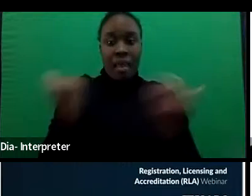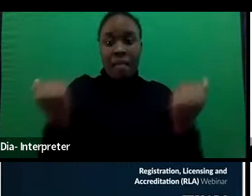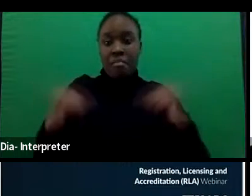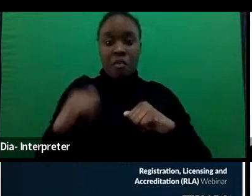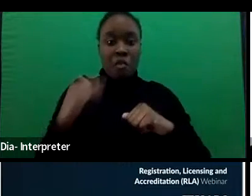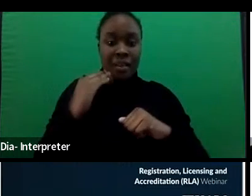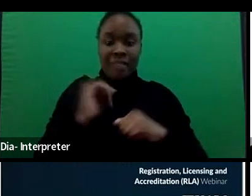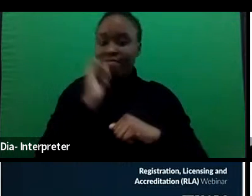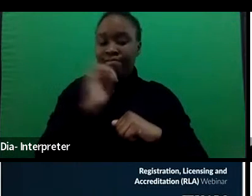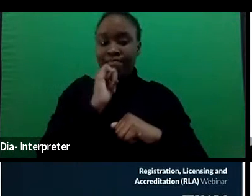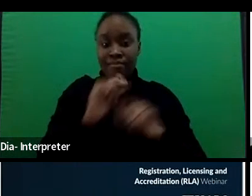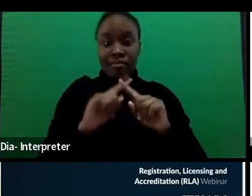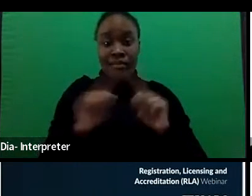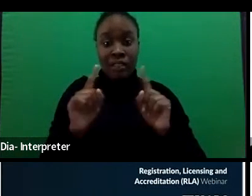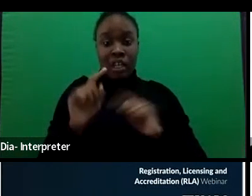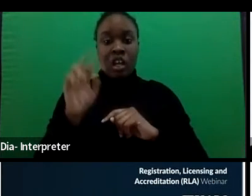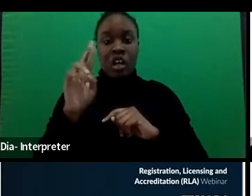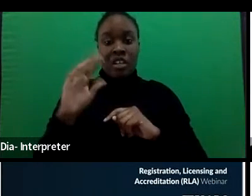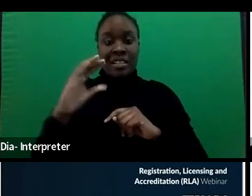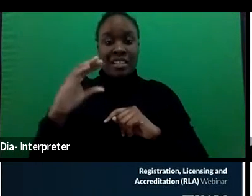RCG notification that was